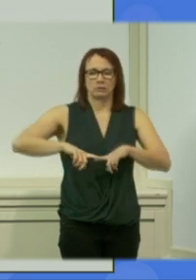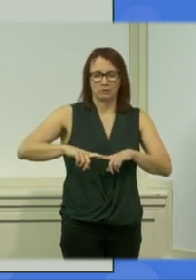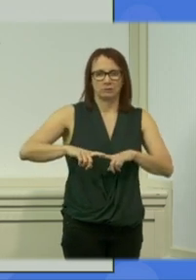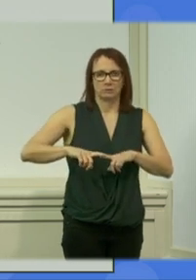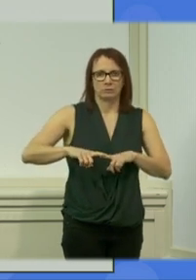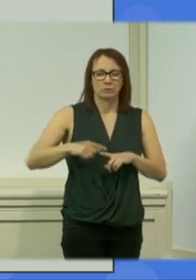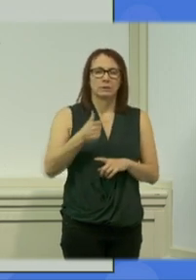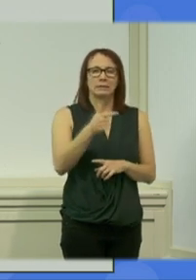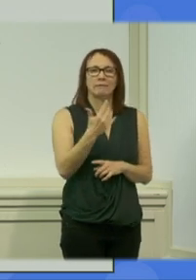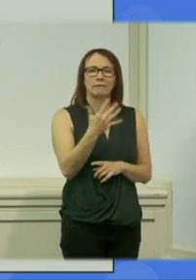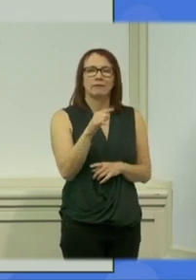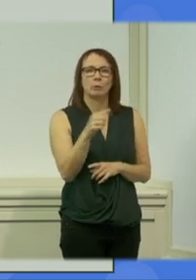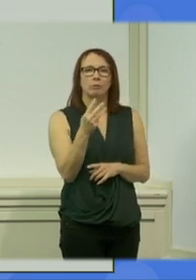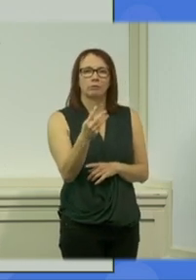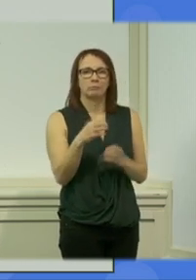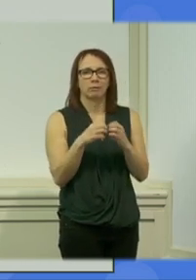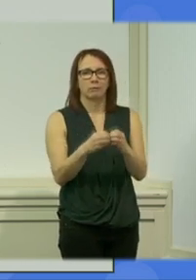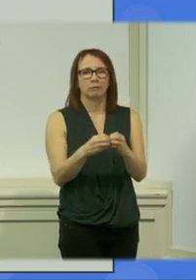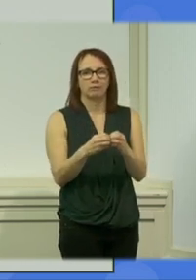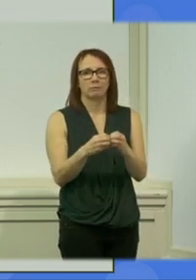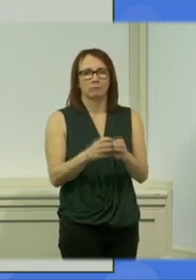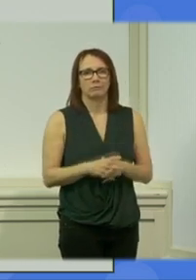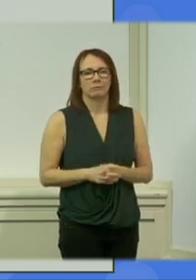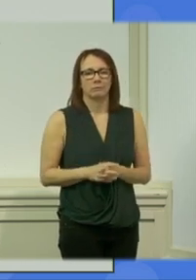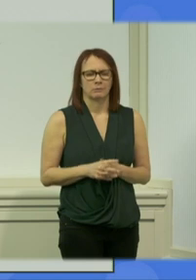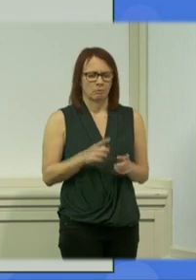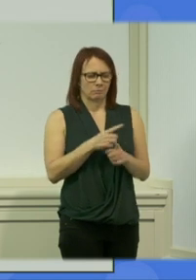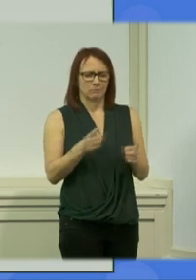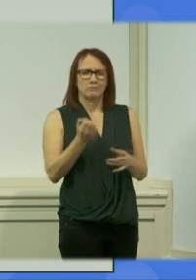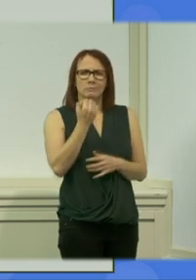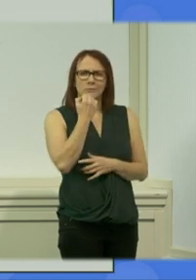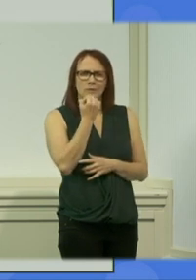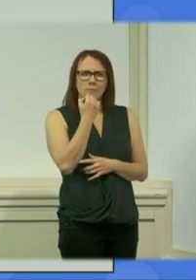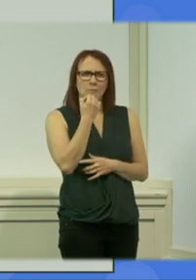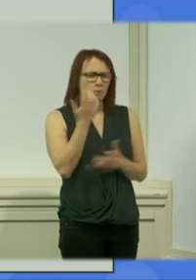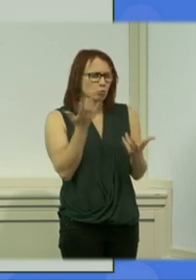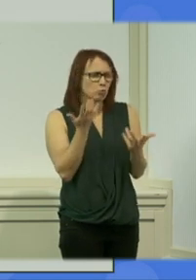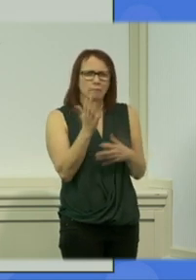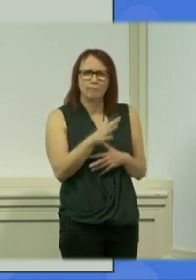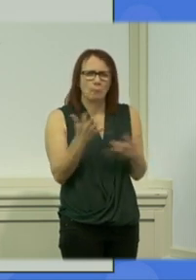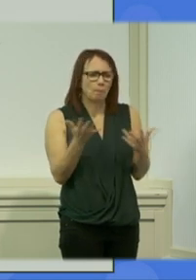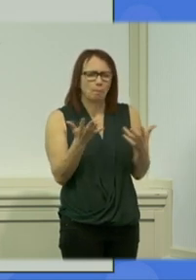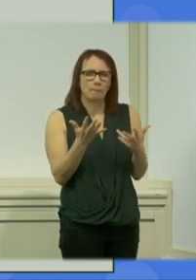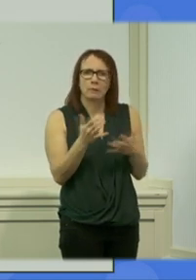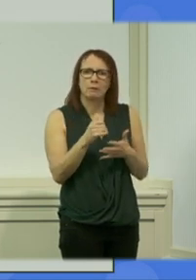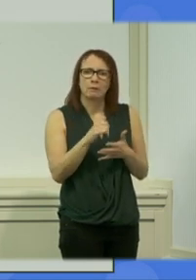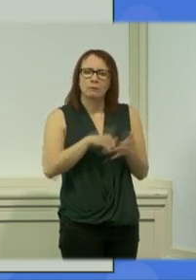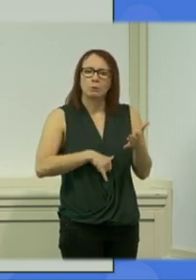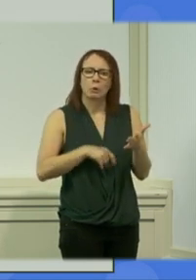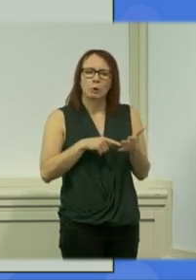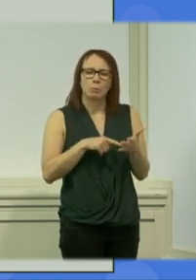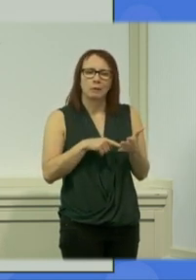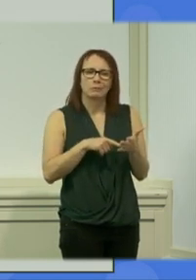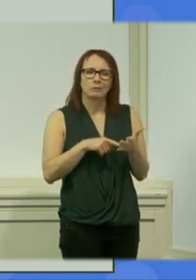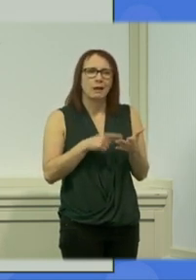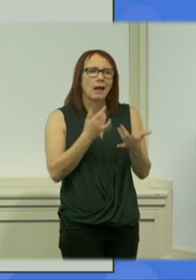75.3 billion. Now, these numbers come from a document that some, I don't know, I'll do a